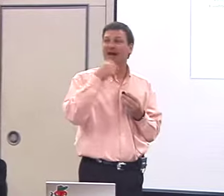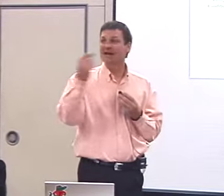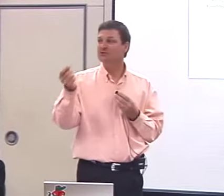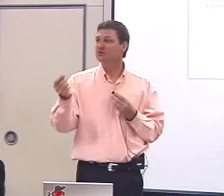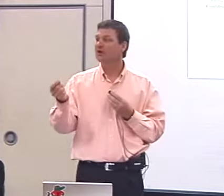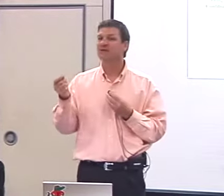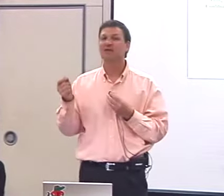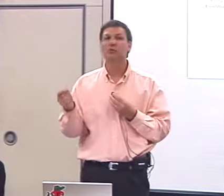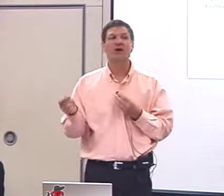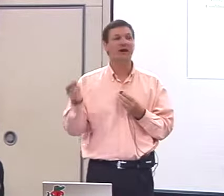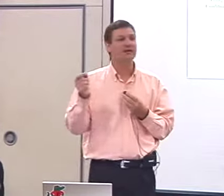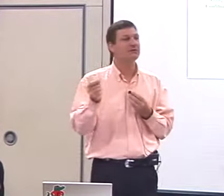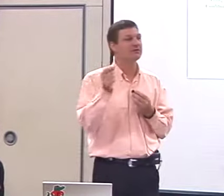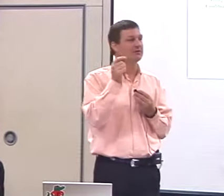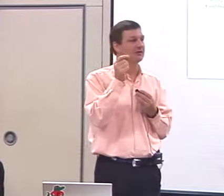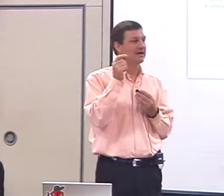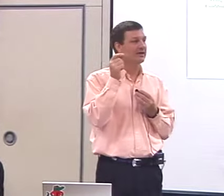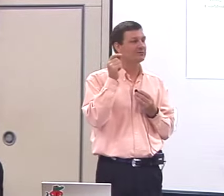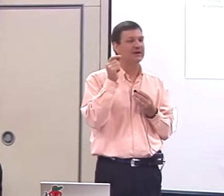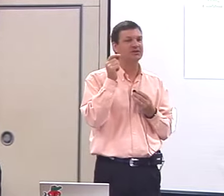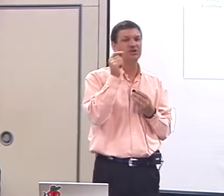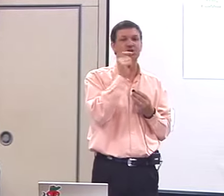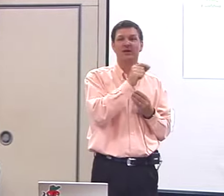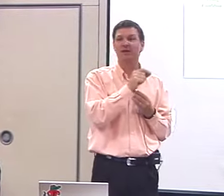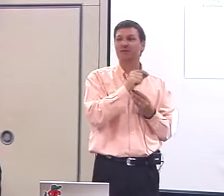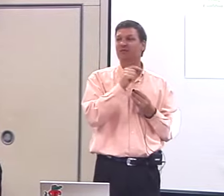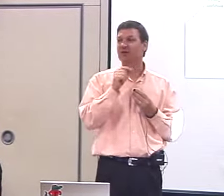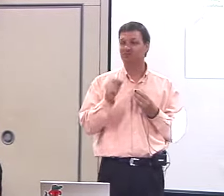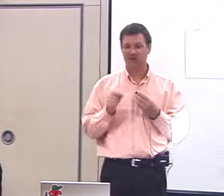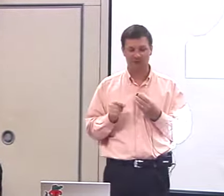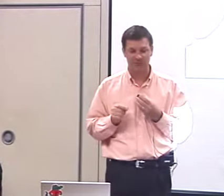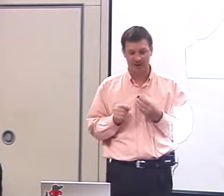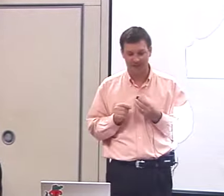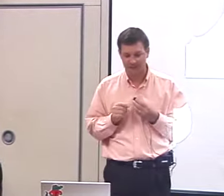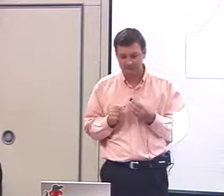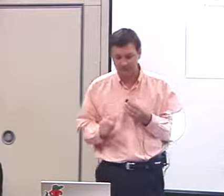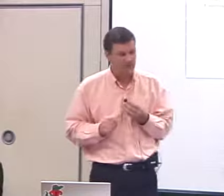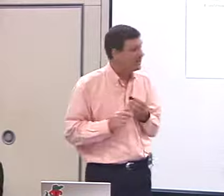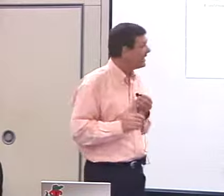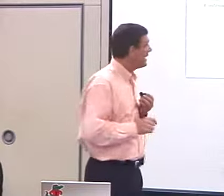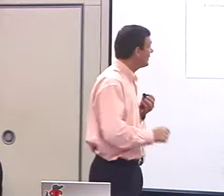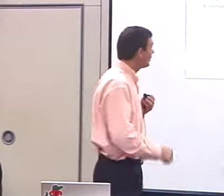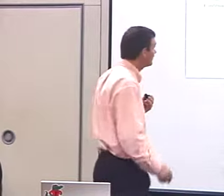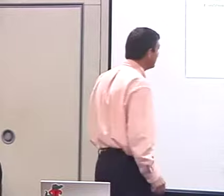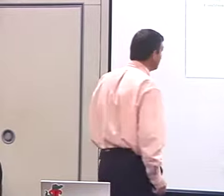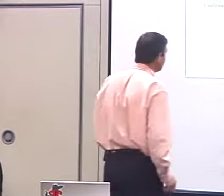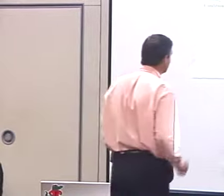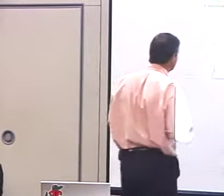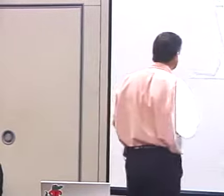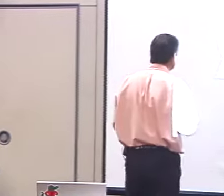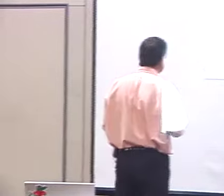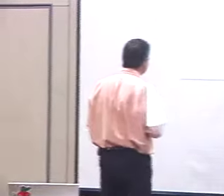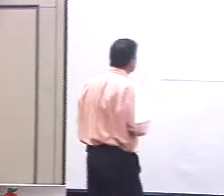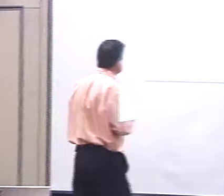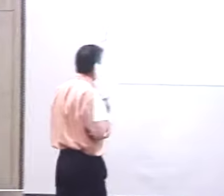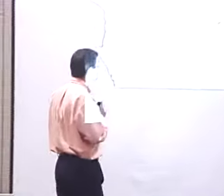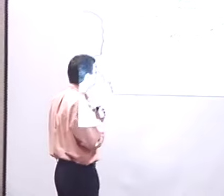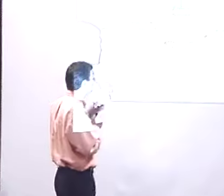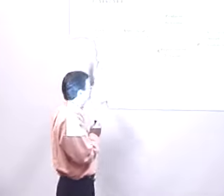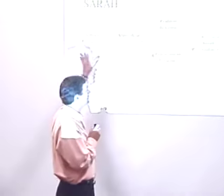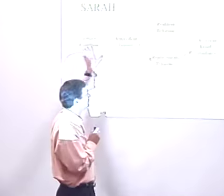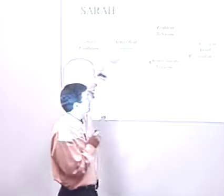from my answers, we're going to see what kind of explanations you end up developing from that. And our end result will be to